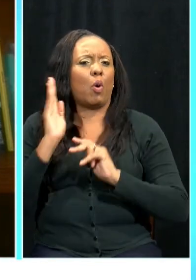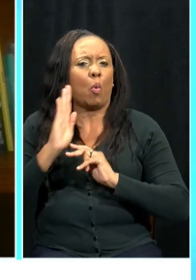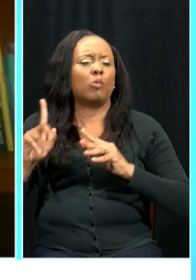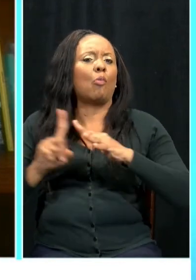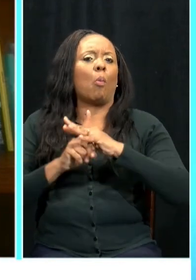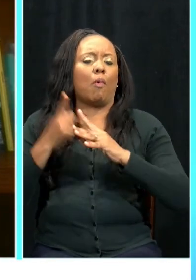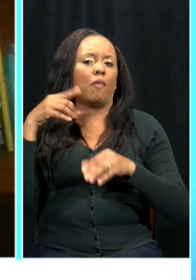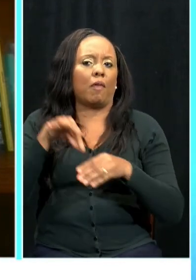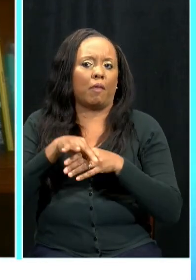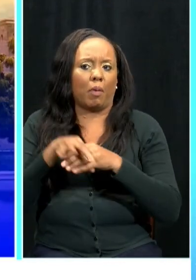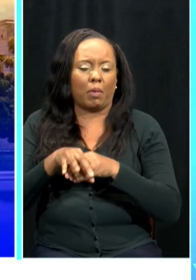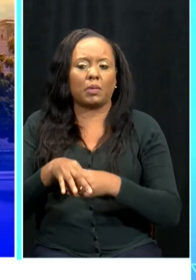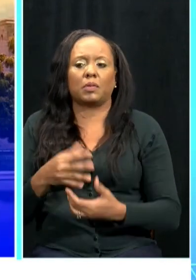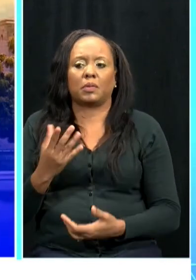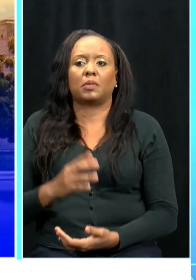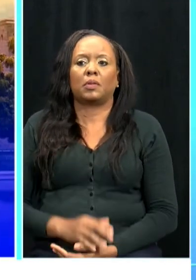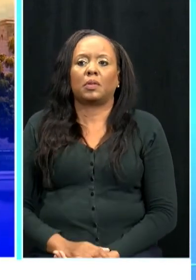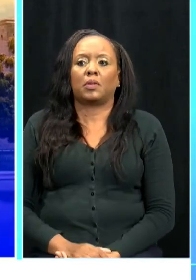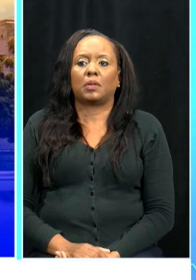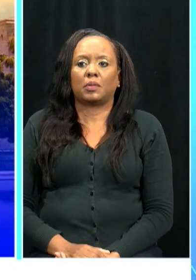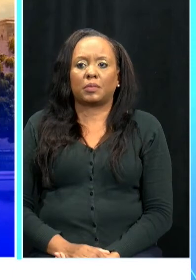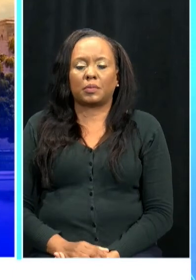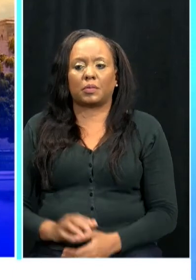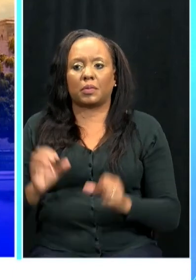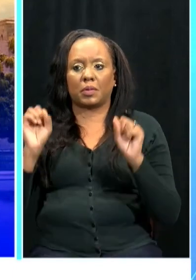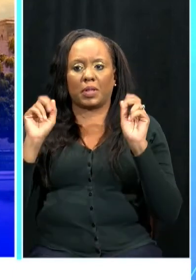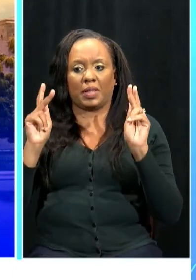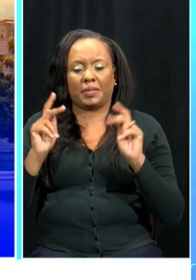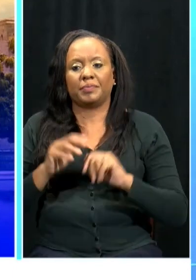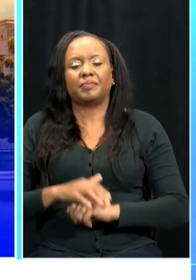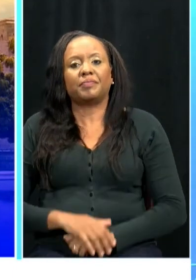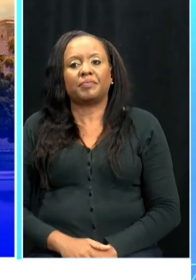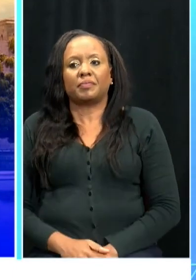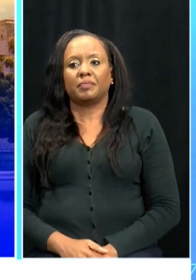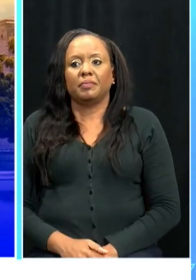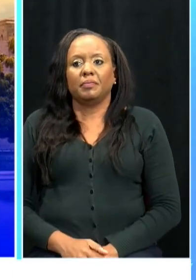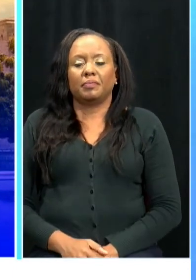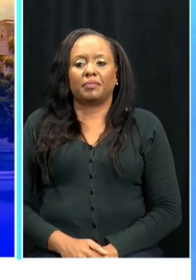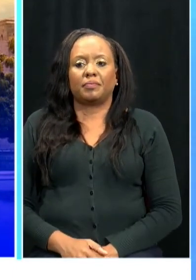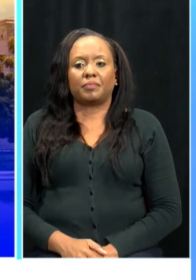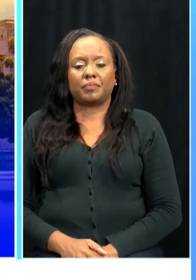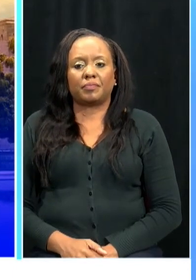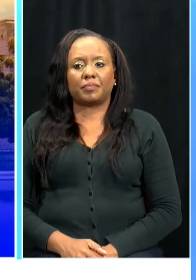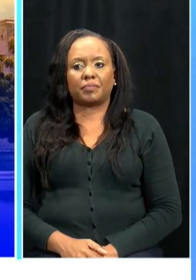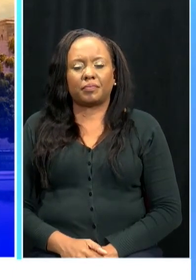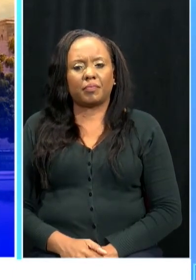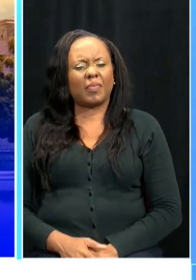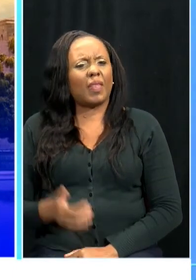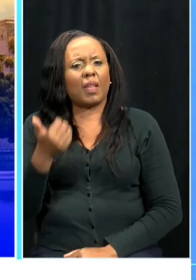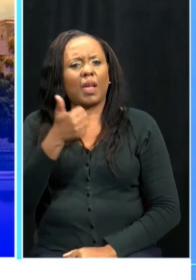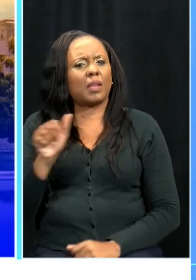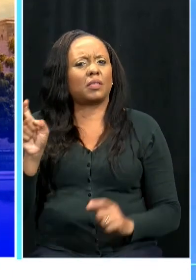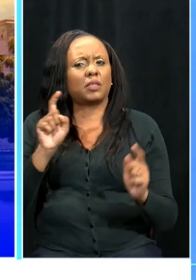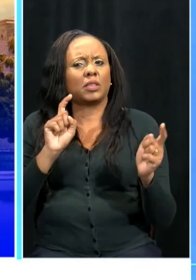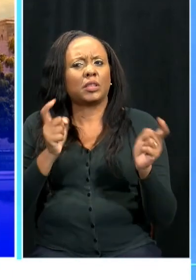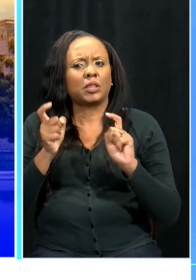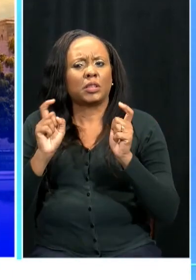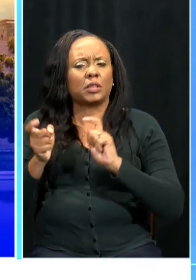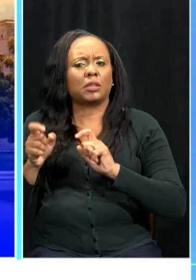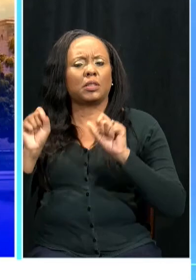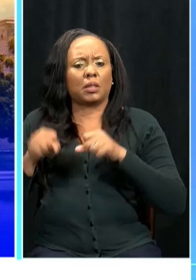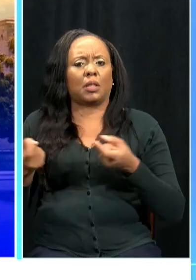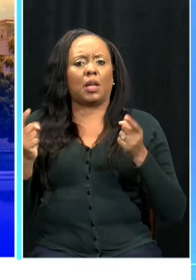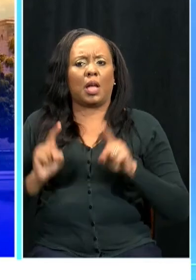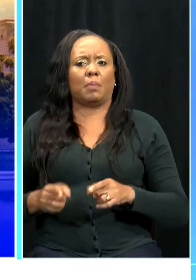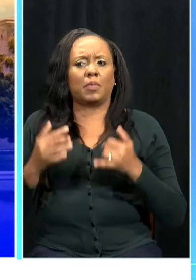see them in Barbados. Can any changes be implemented at this time here in Barbados to ensure that all Barbadians who